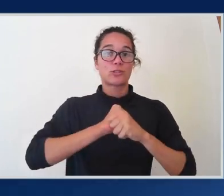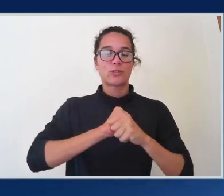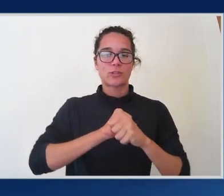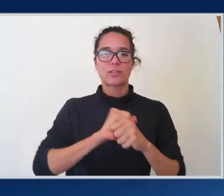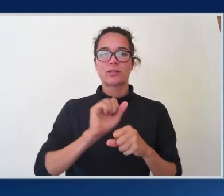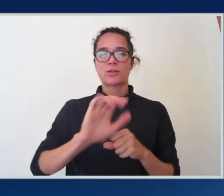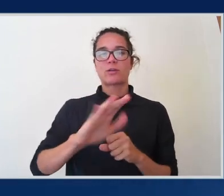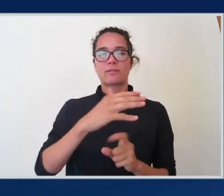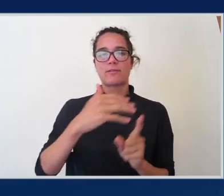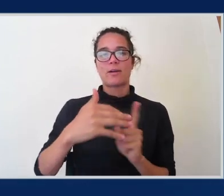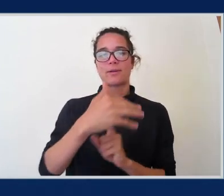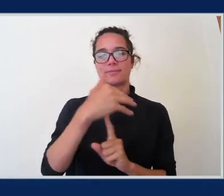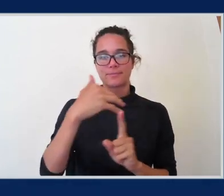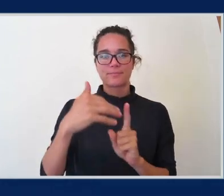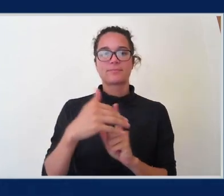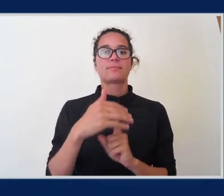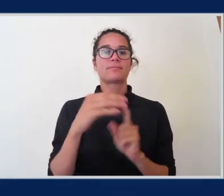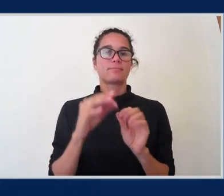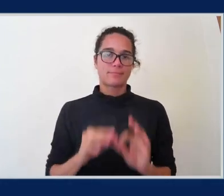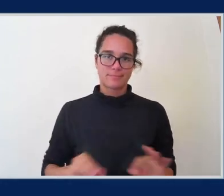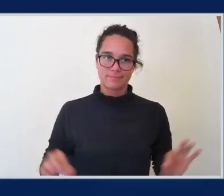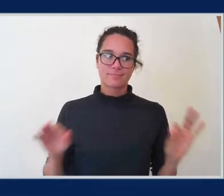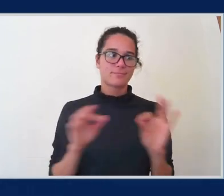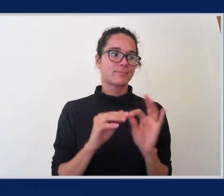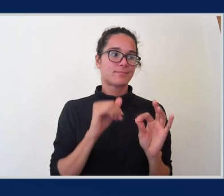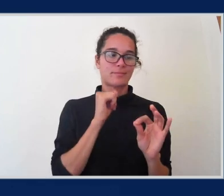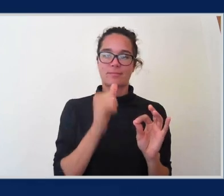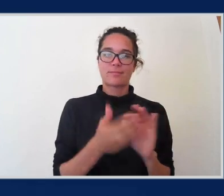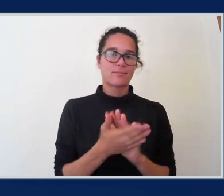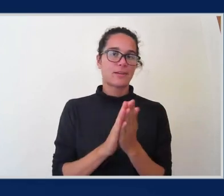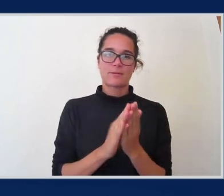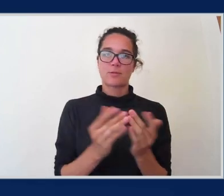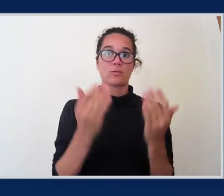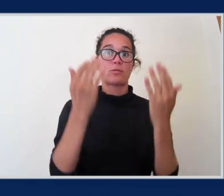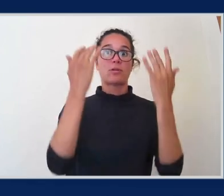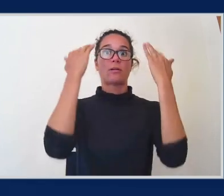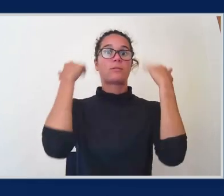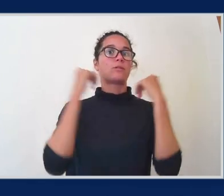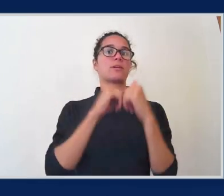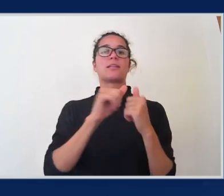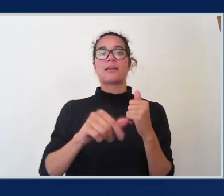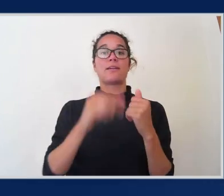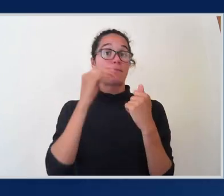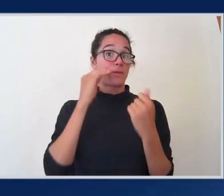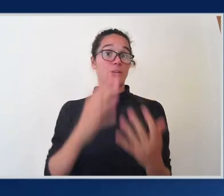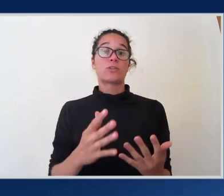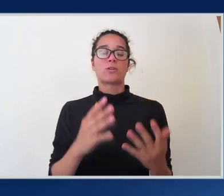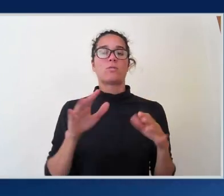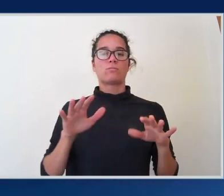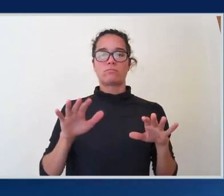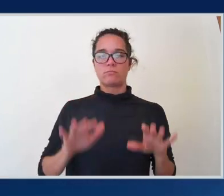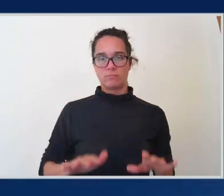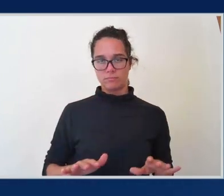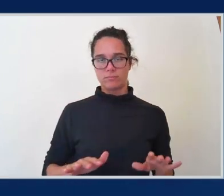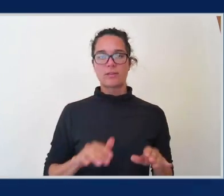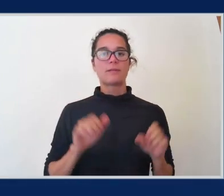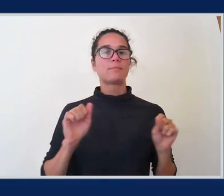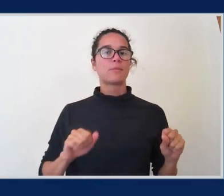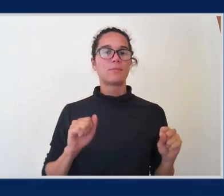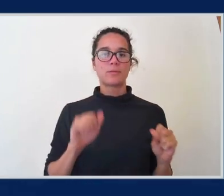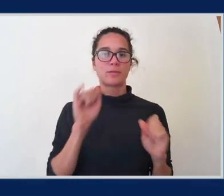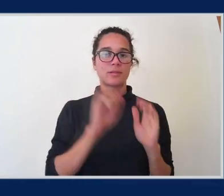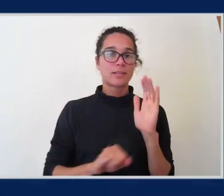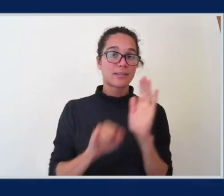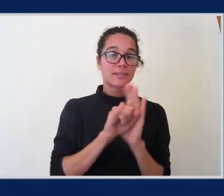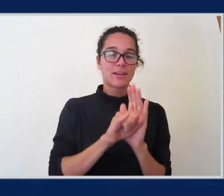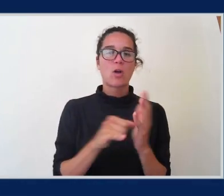environment. It's important to not get overwhelmed with all that information, and to be able to identify what is